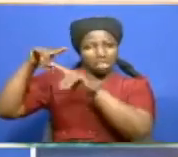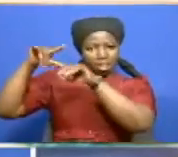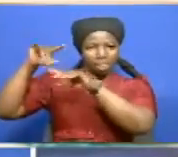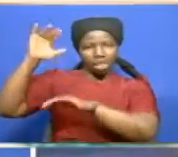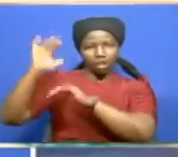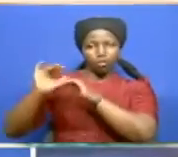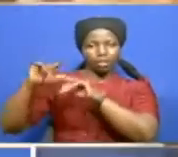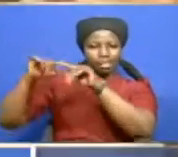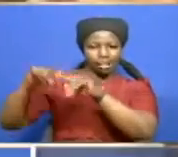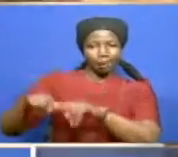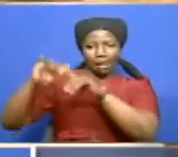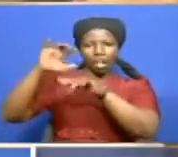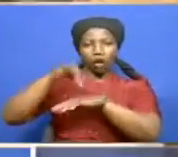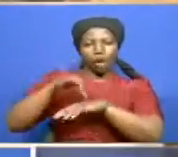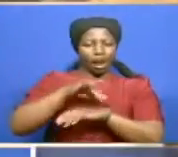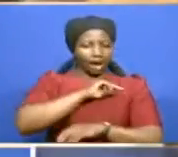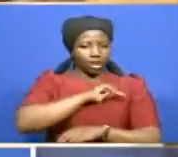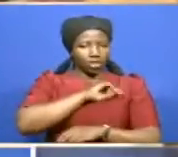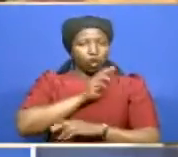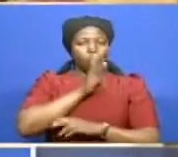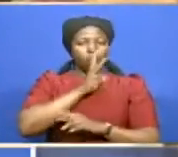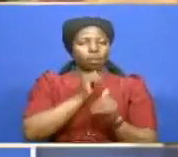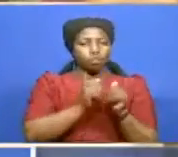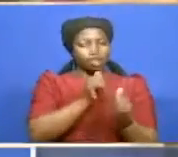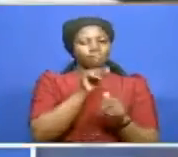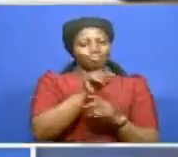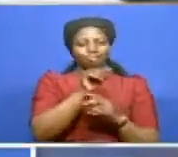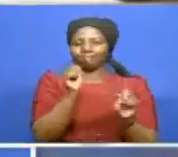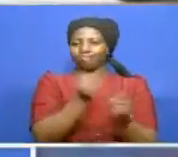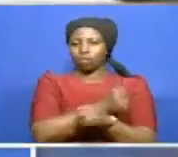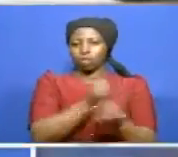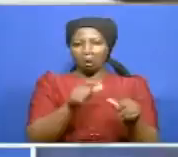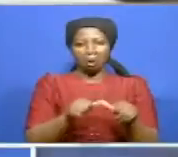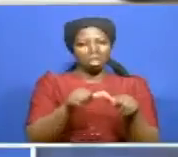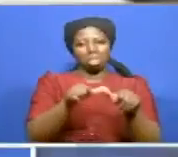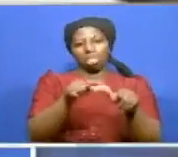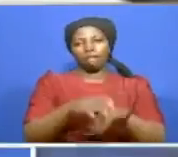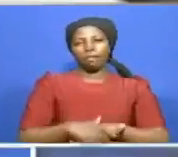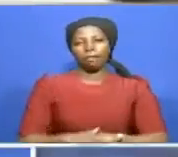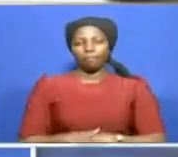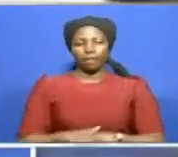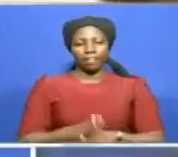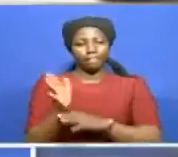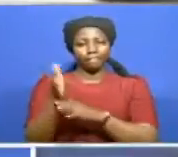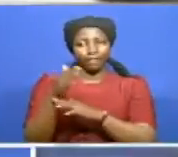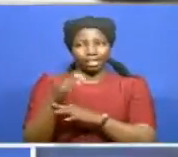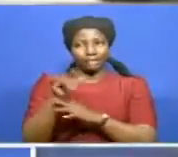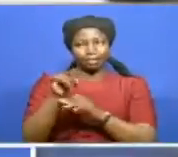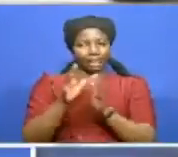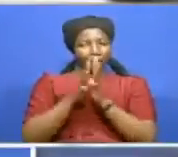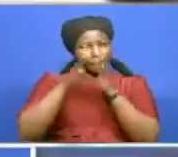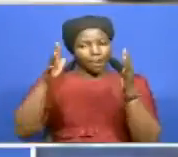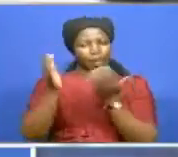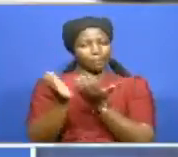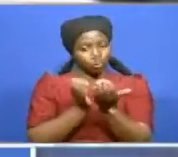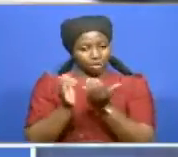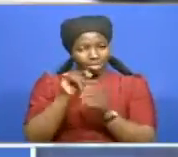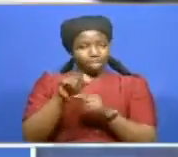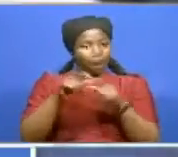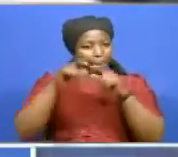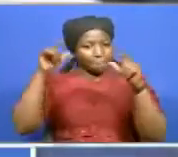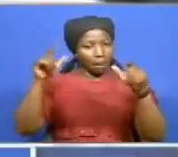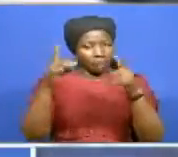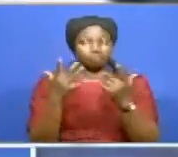water ecosystems that are increasingly becoming unsustainable. Fish is big business. It's big commodity